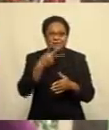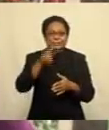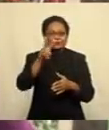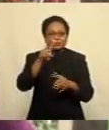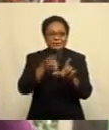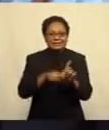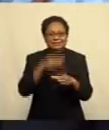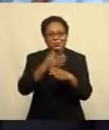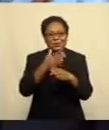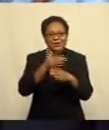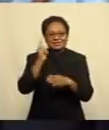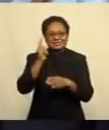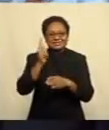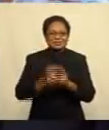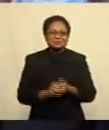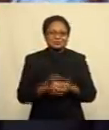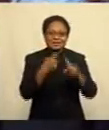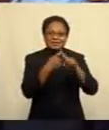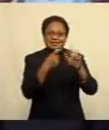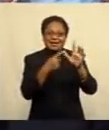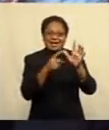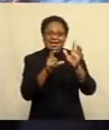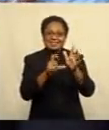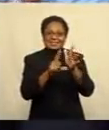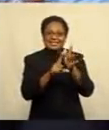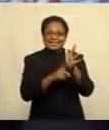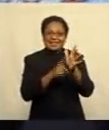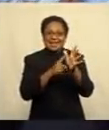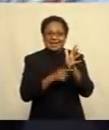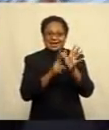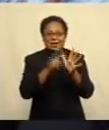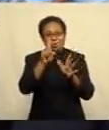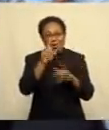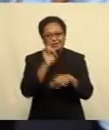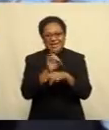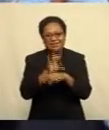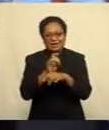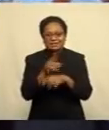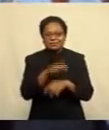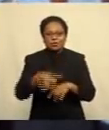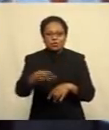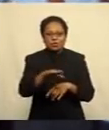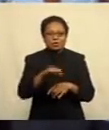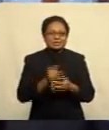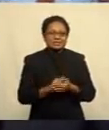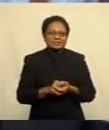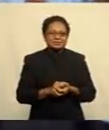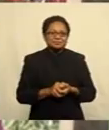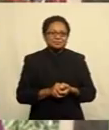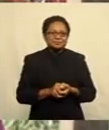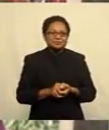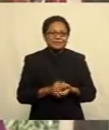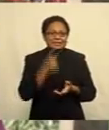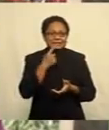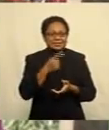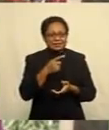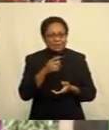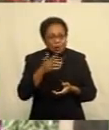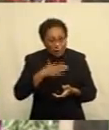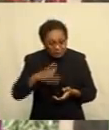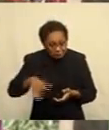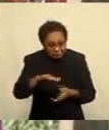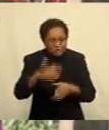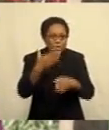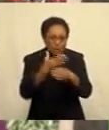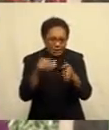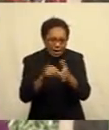teacher. Kadilala has one key piece of advice she always imparts to students. Work hard, listen to the